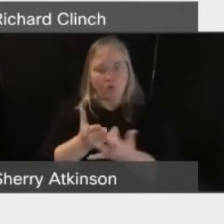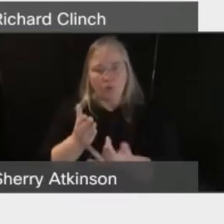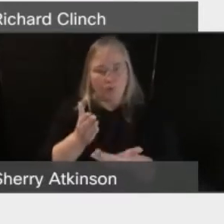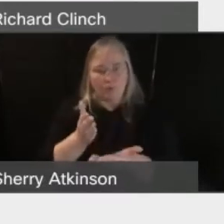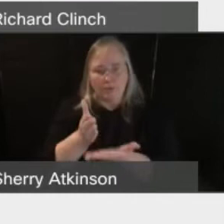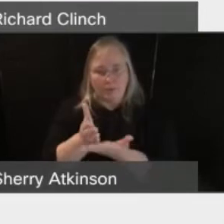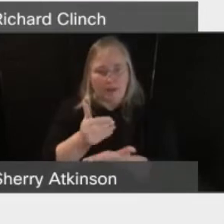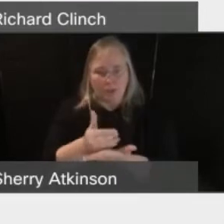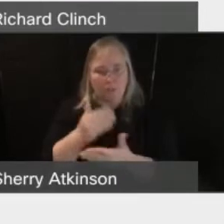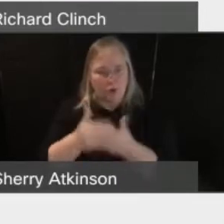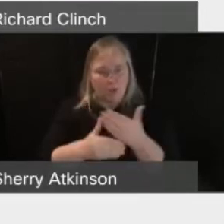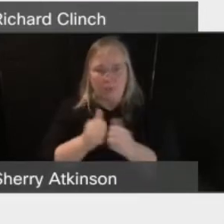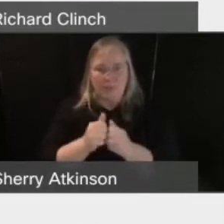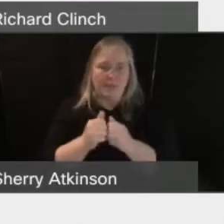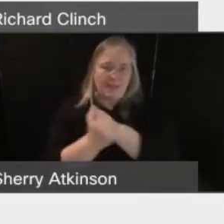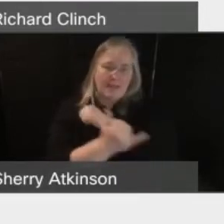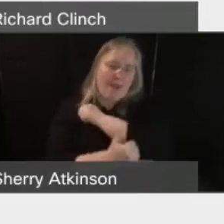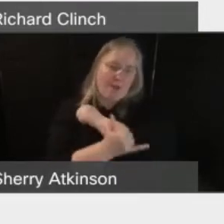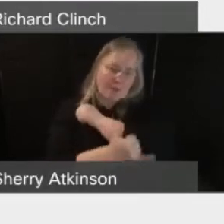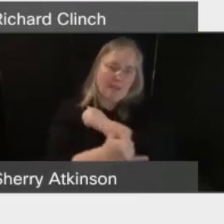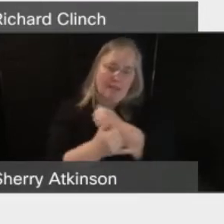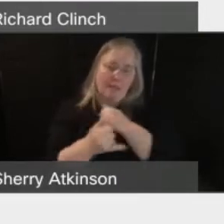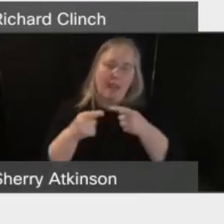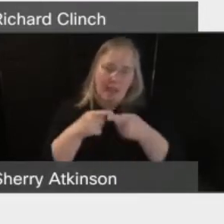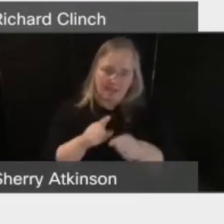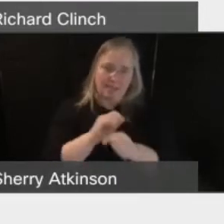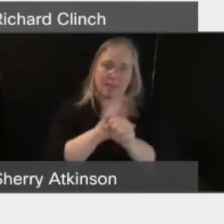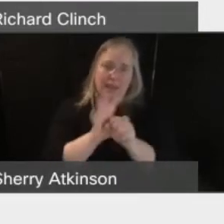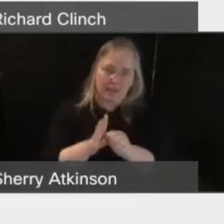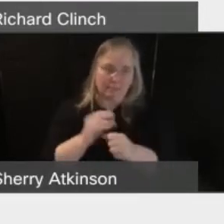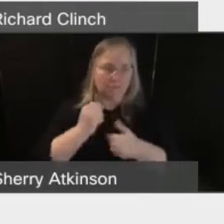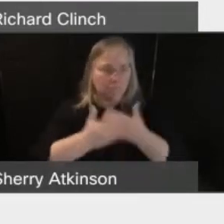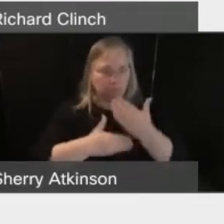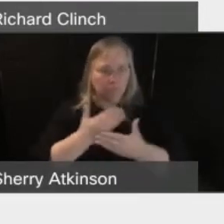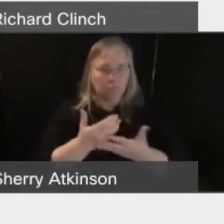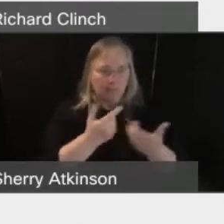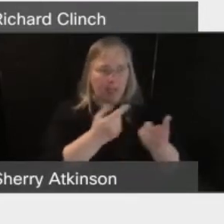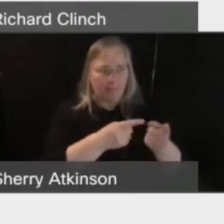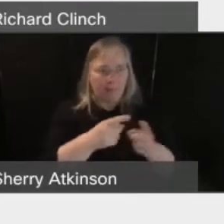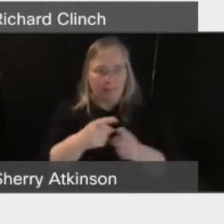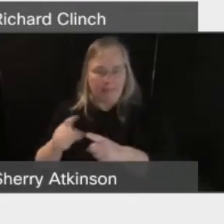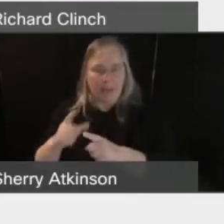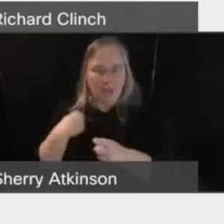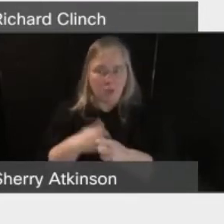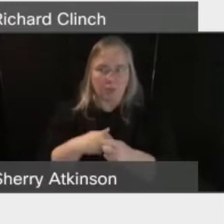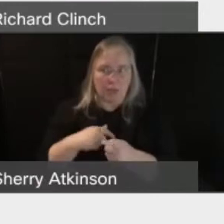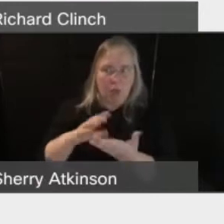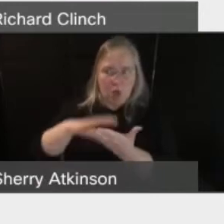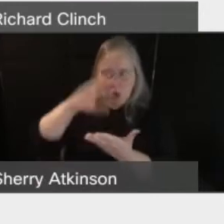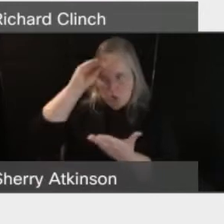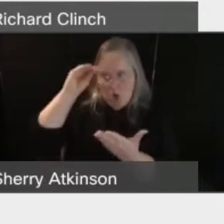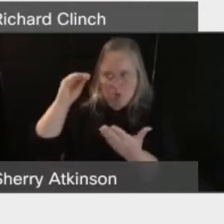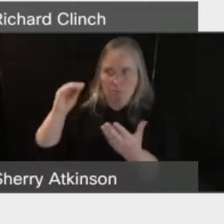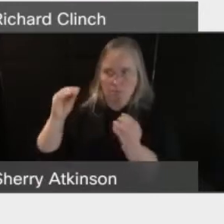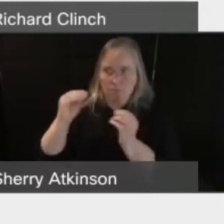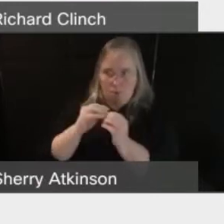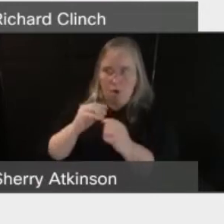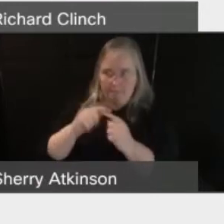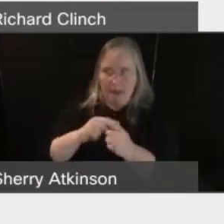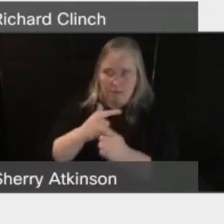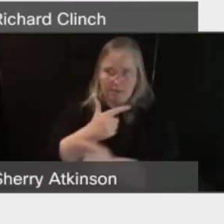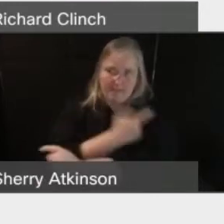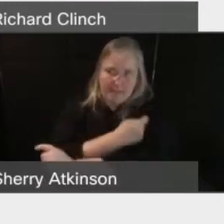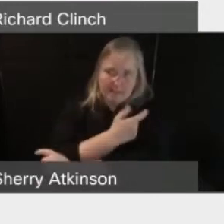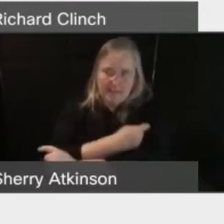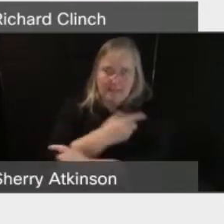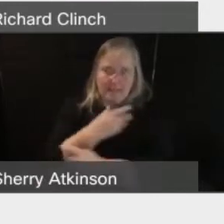the county. As the pandemic unfolds, as we get additional news about the vaccine, and we'll as the school system